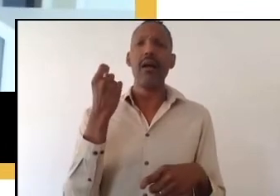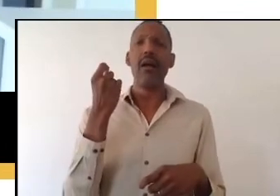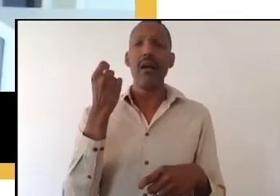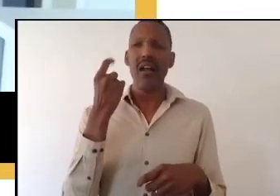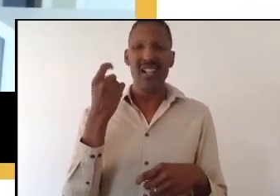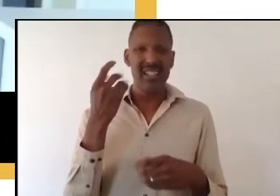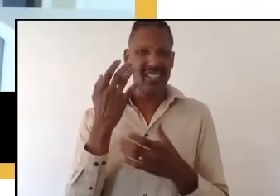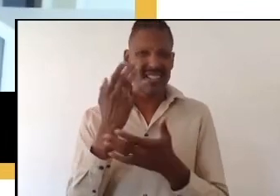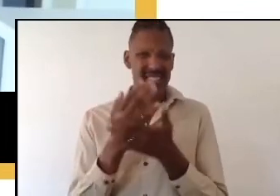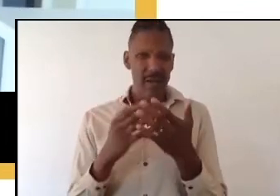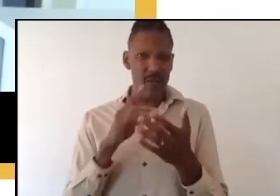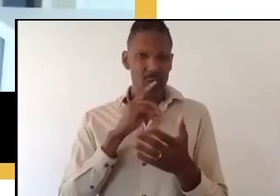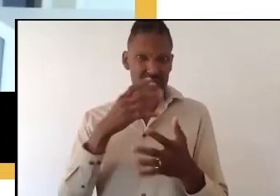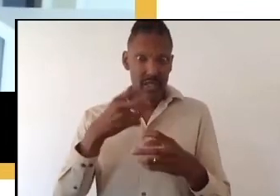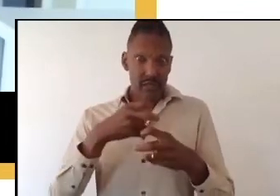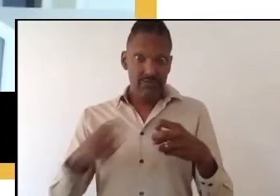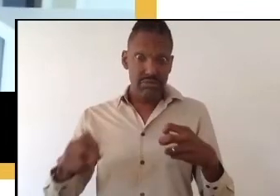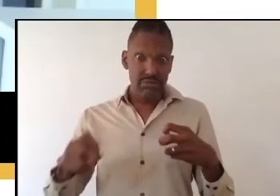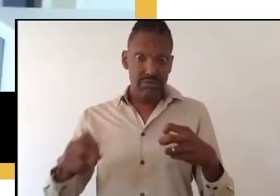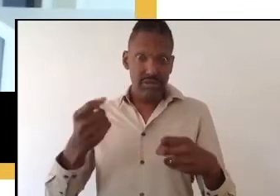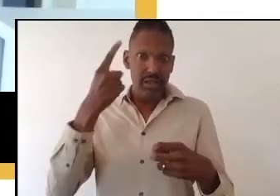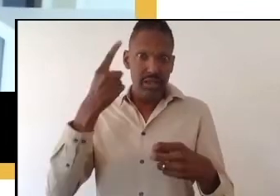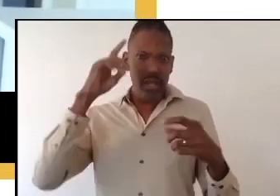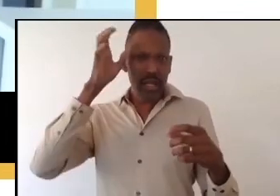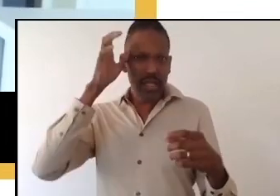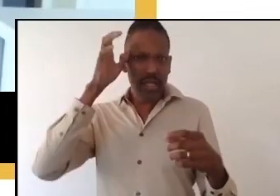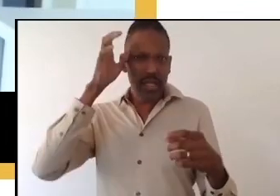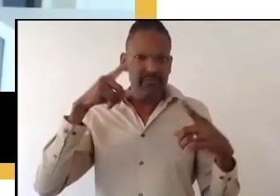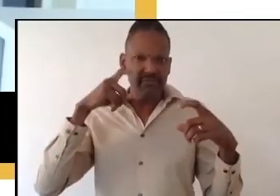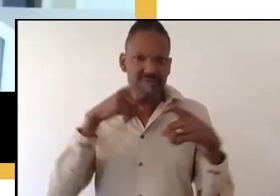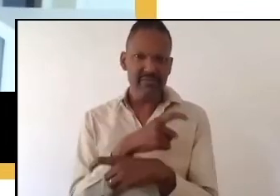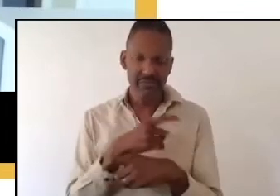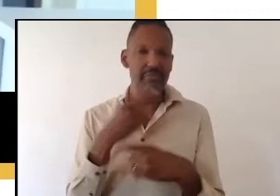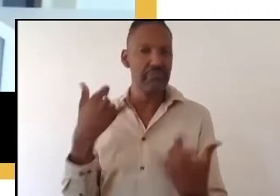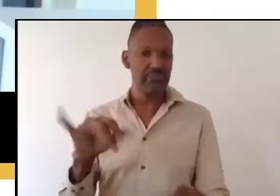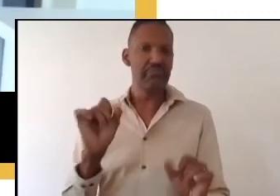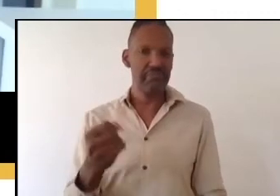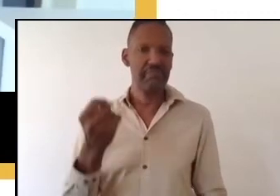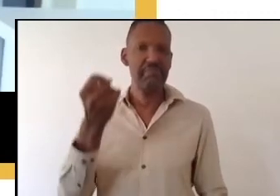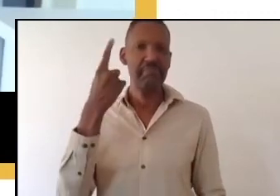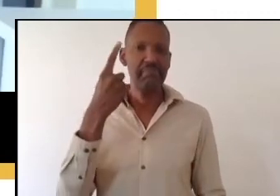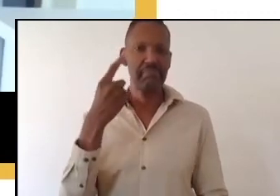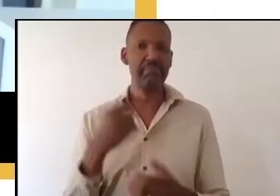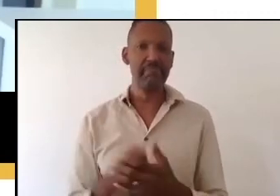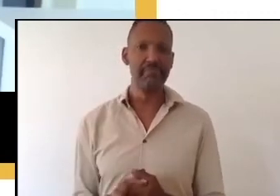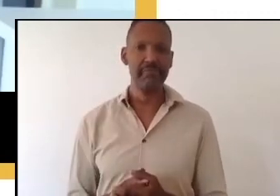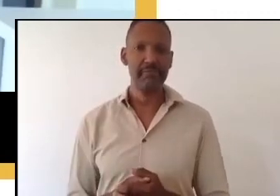very difficult concept. So this book is about the wind.